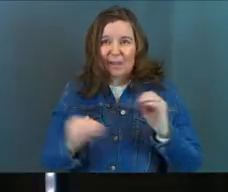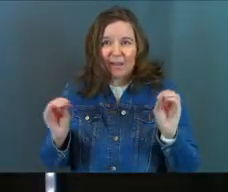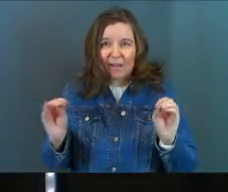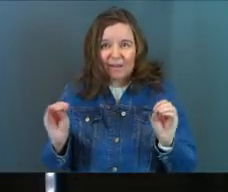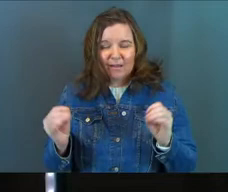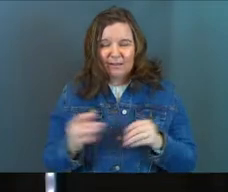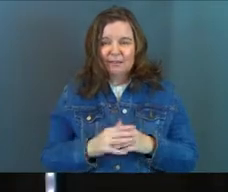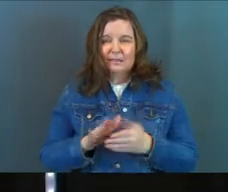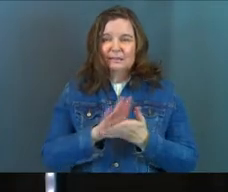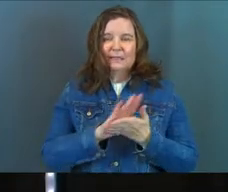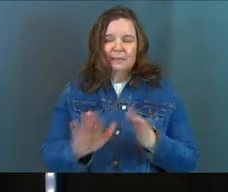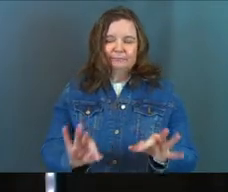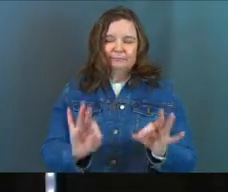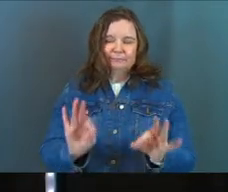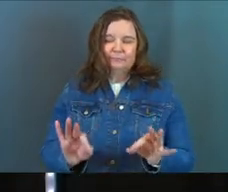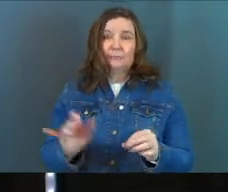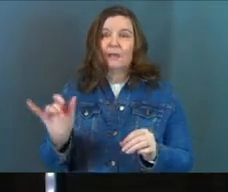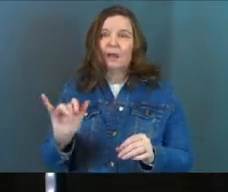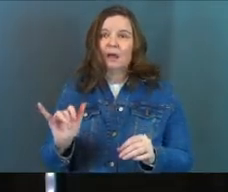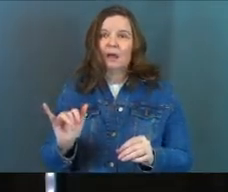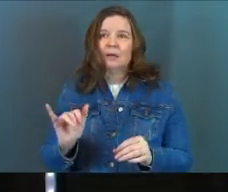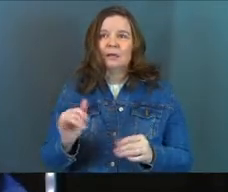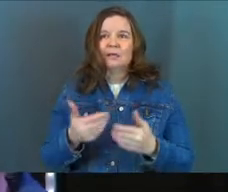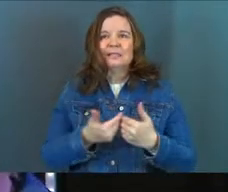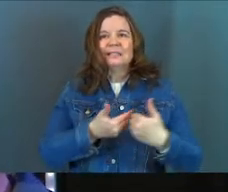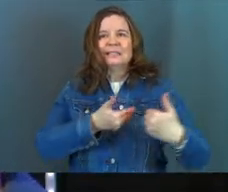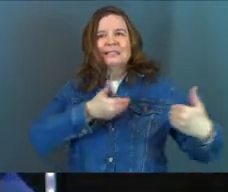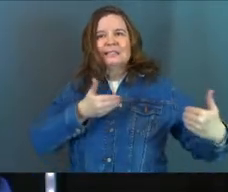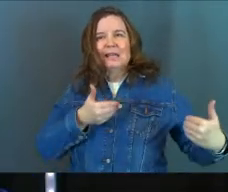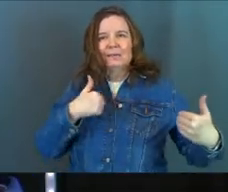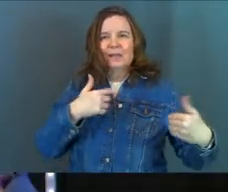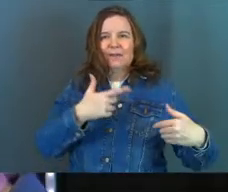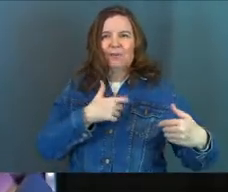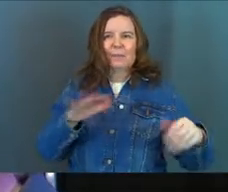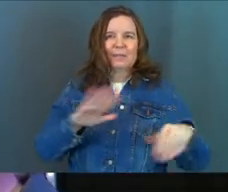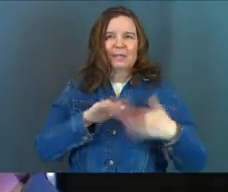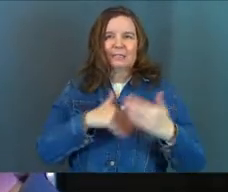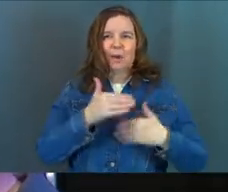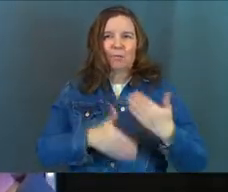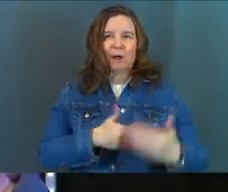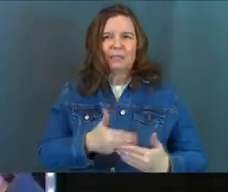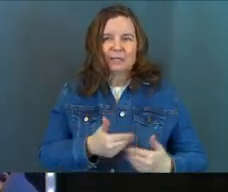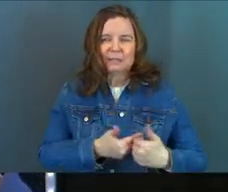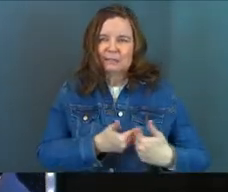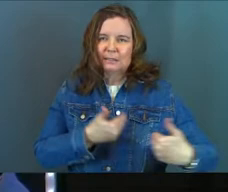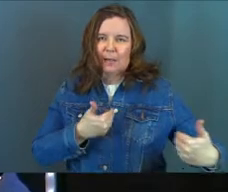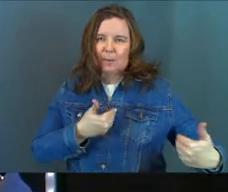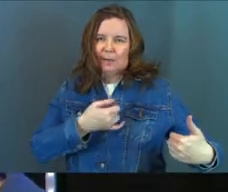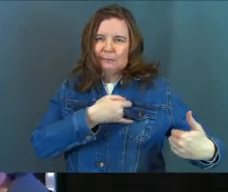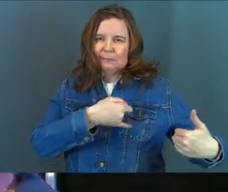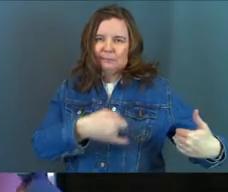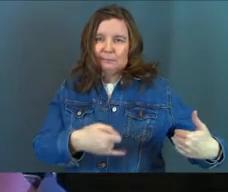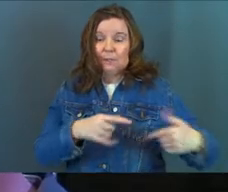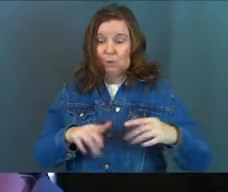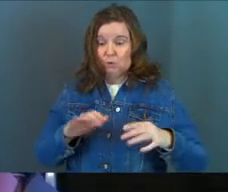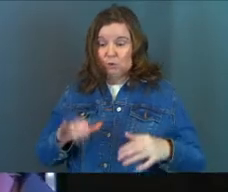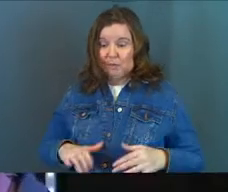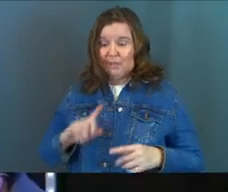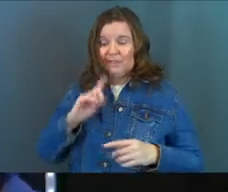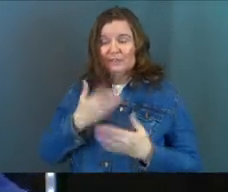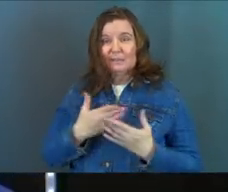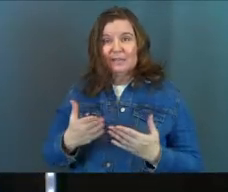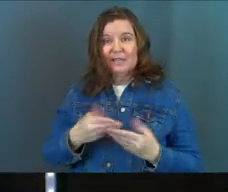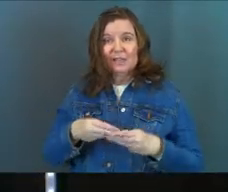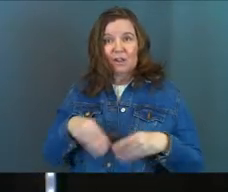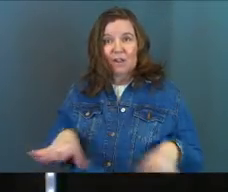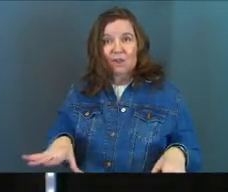here? Like, separate me from the entire process. And when you do that, there's some